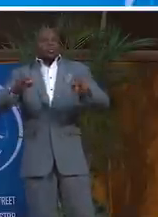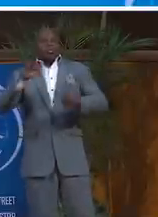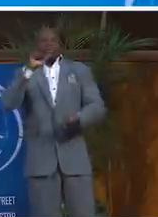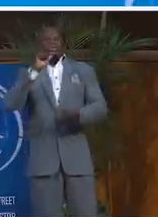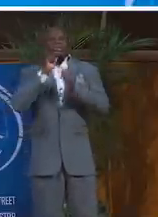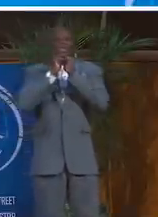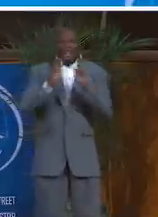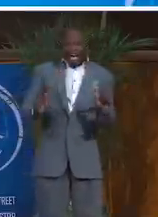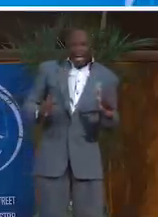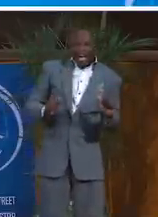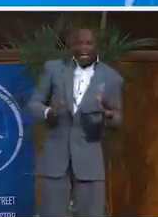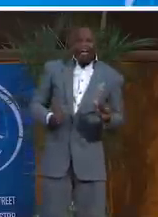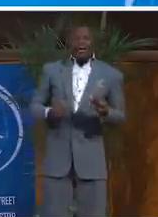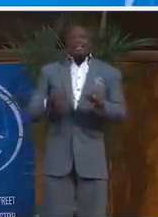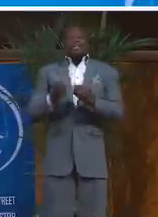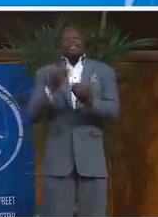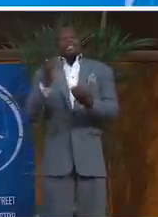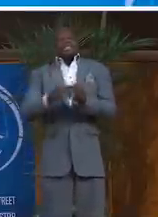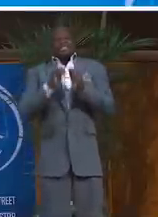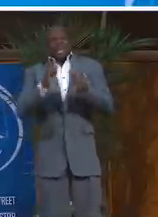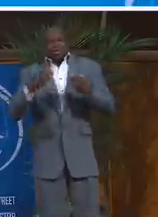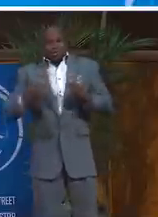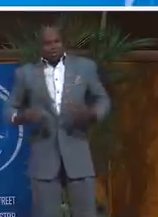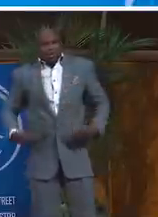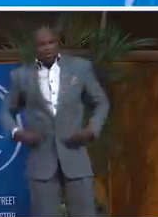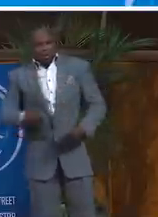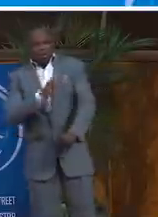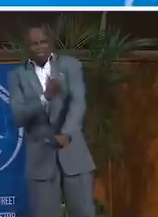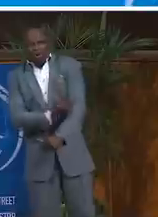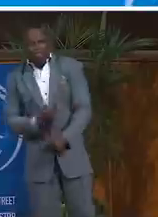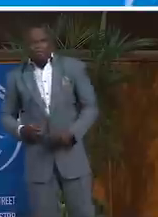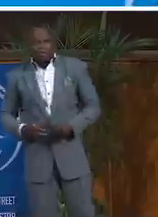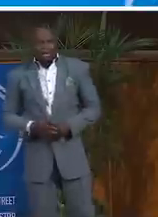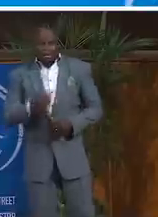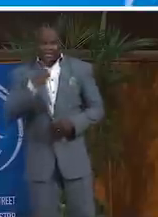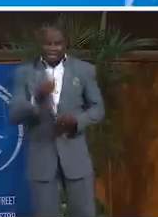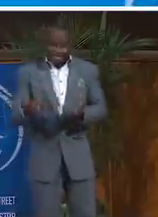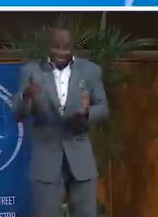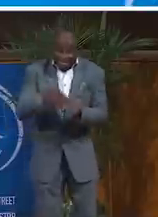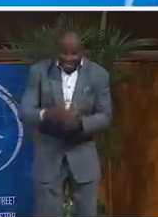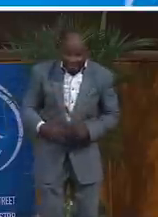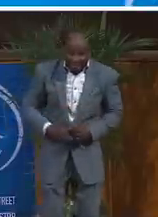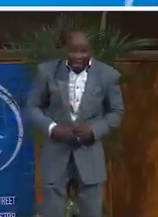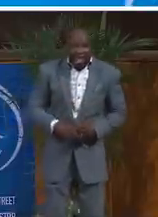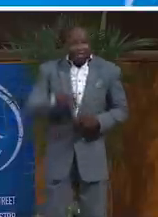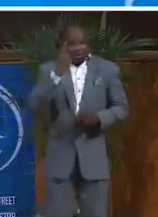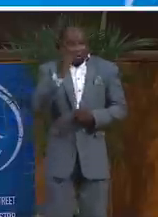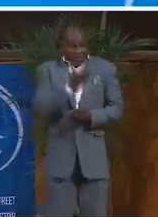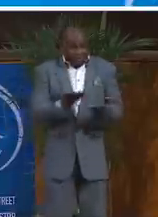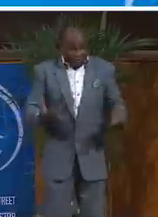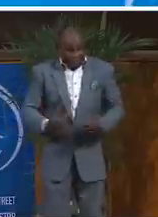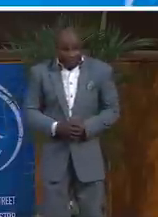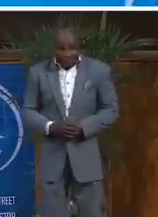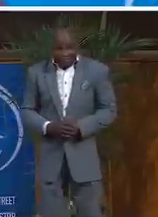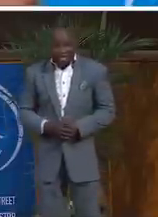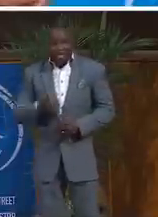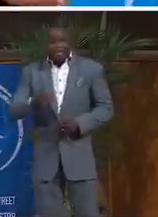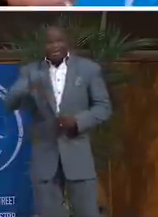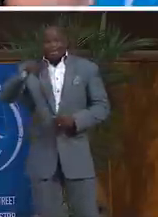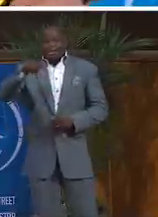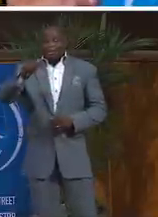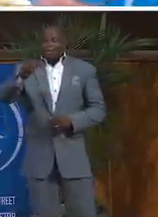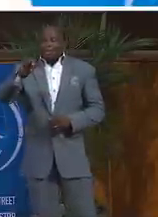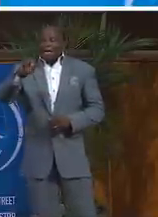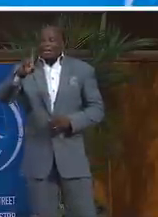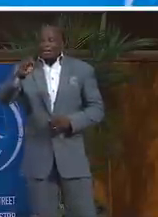undeniable denial of human authority. Let me say that again. The one thing this pandemic